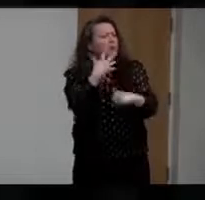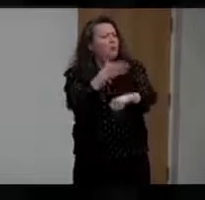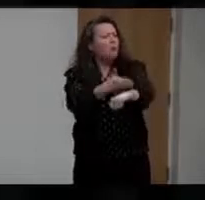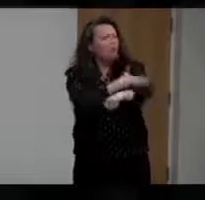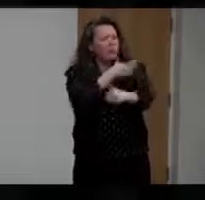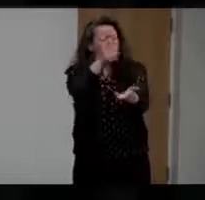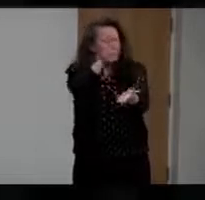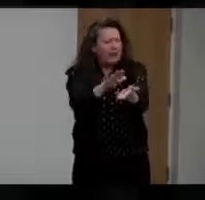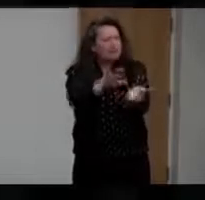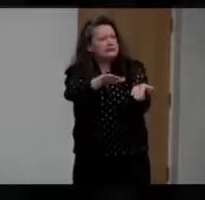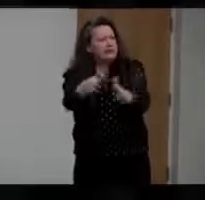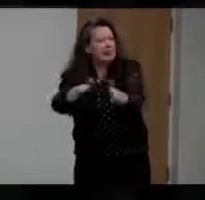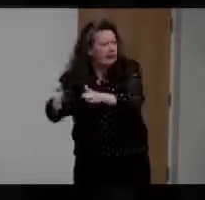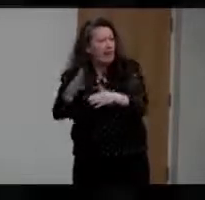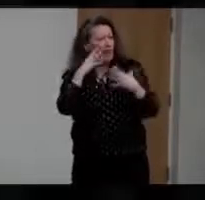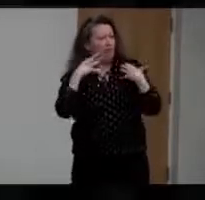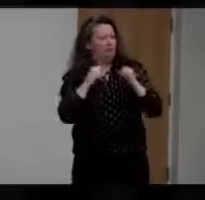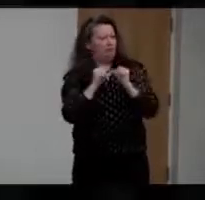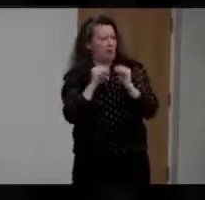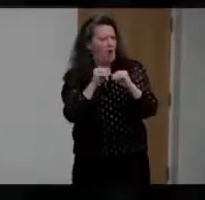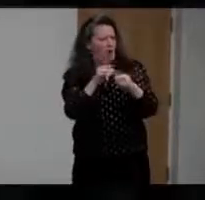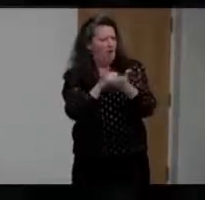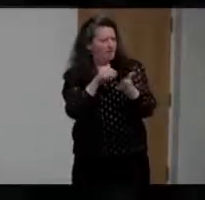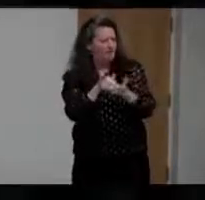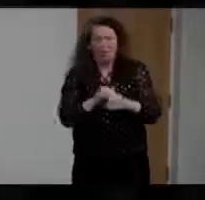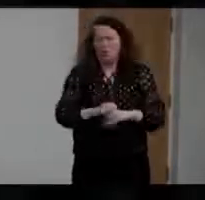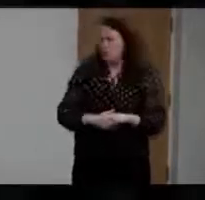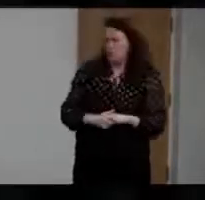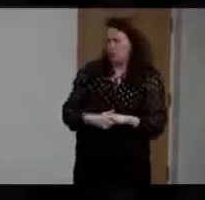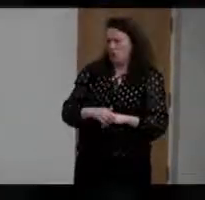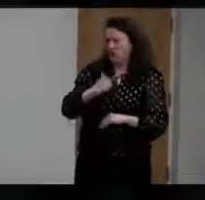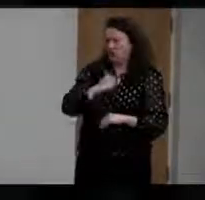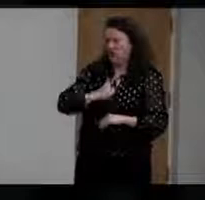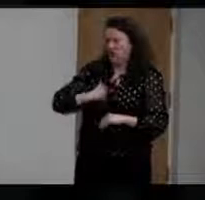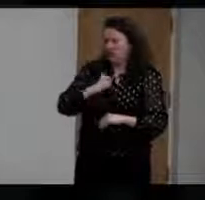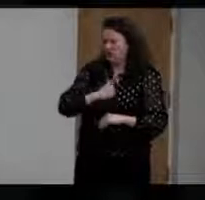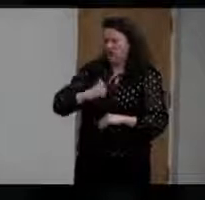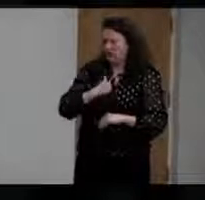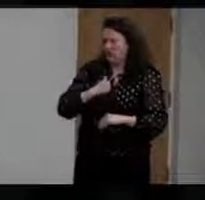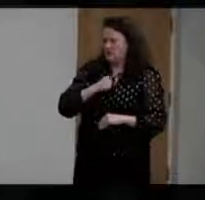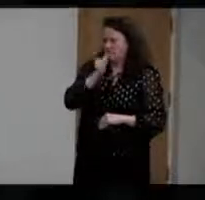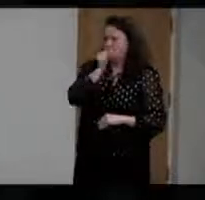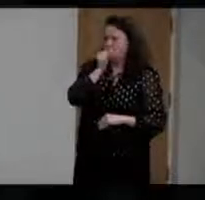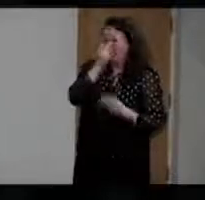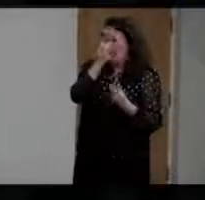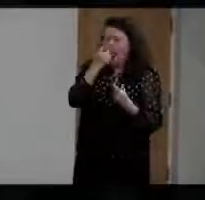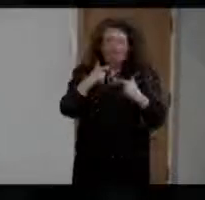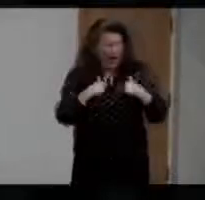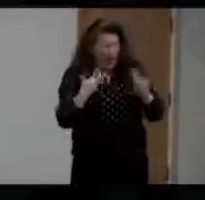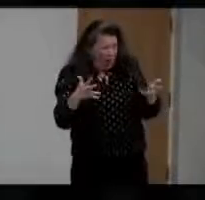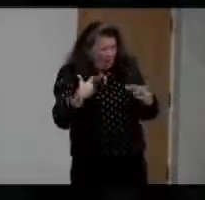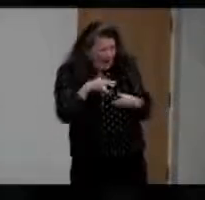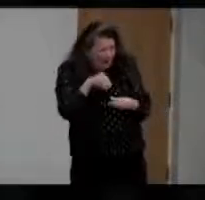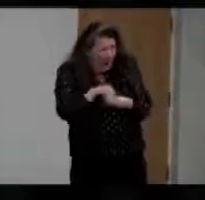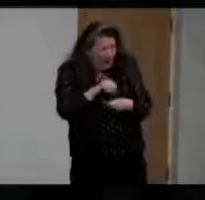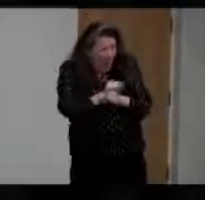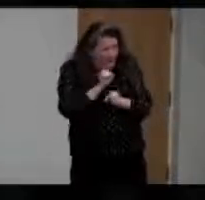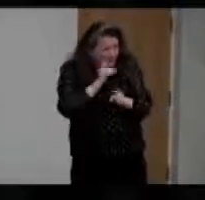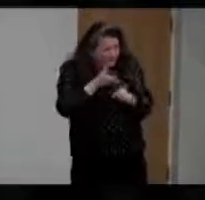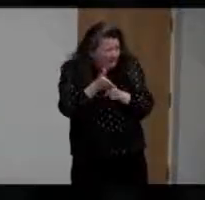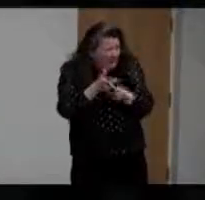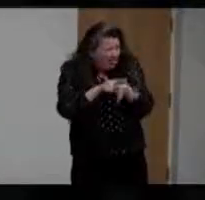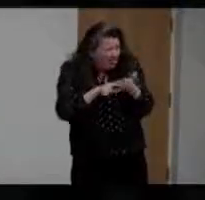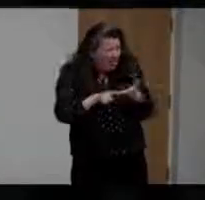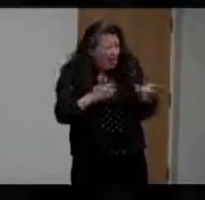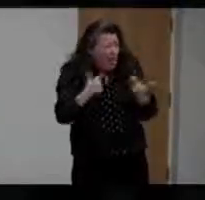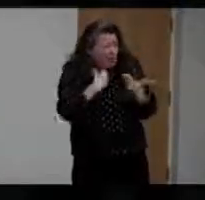We won't let you build that algorithm because we won't let you have access to the data. But I'm part of the system, like I'll sign whatever contracts you want, you can